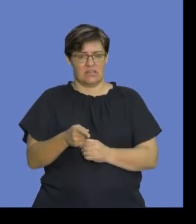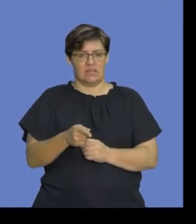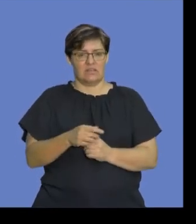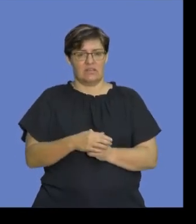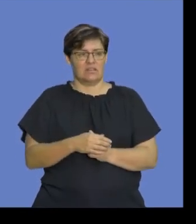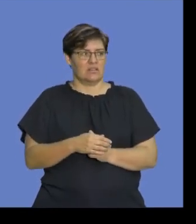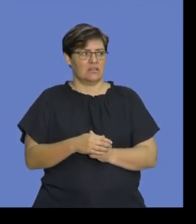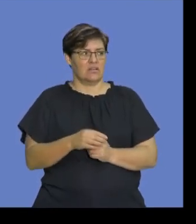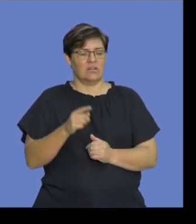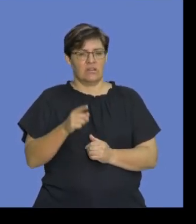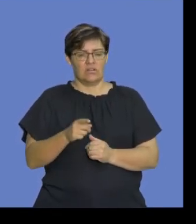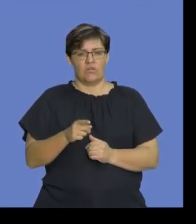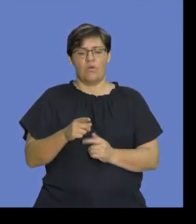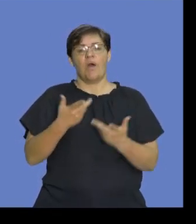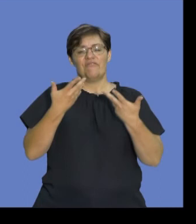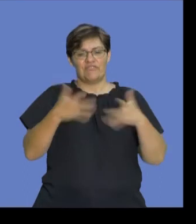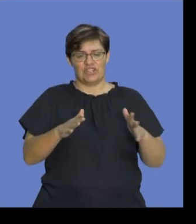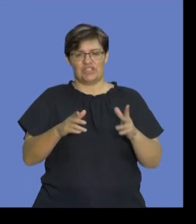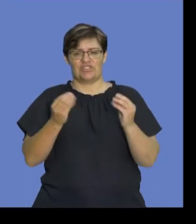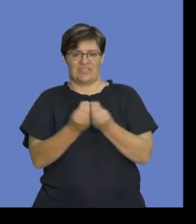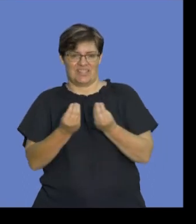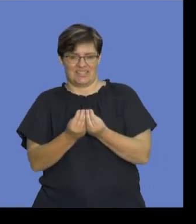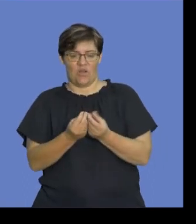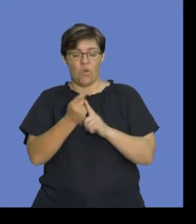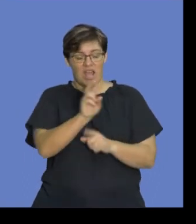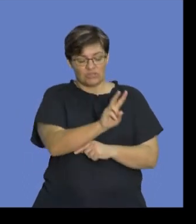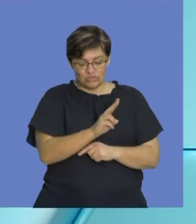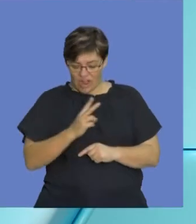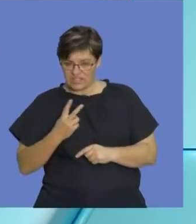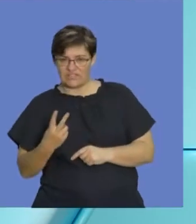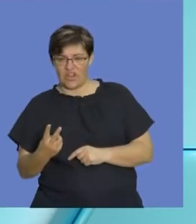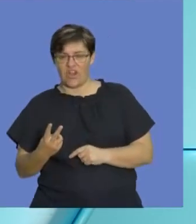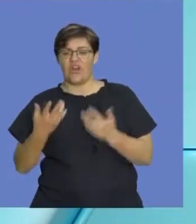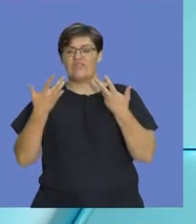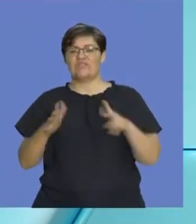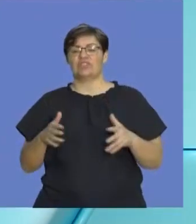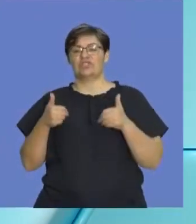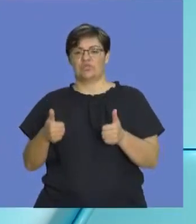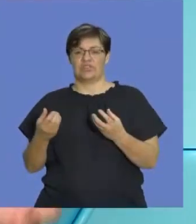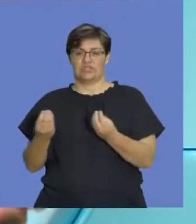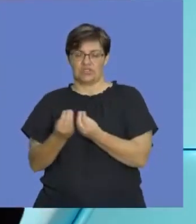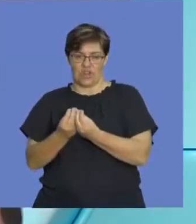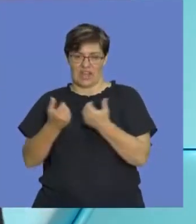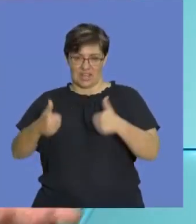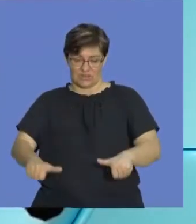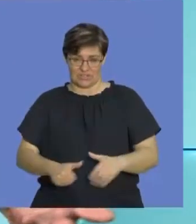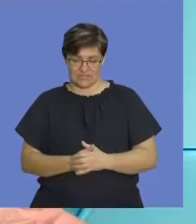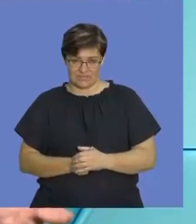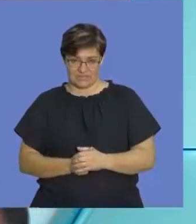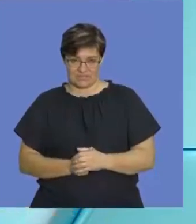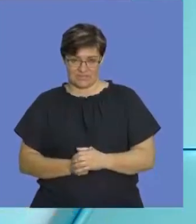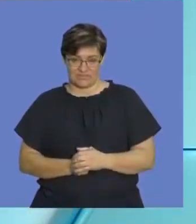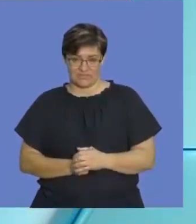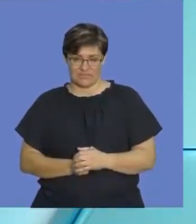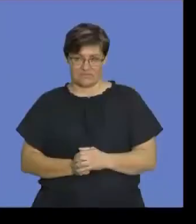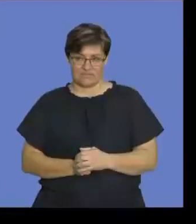figure, and that, people, is your finished goods, which you transfer into your finished goods stock